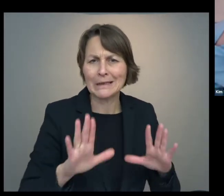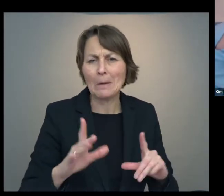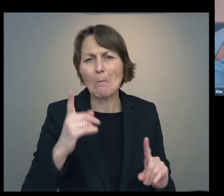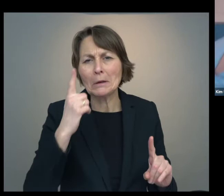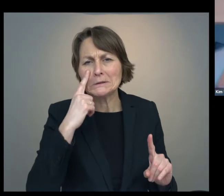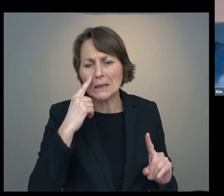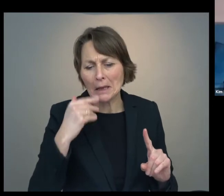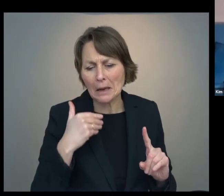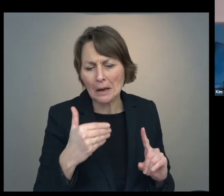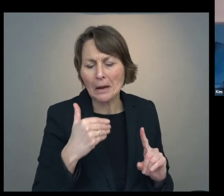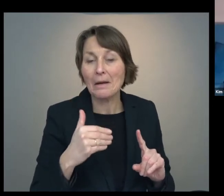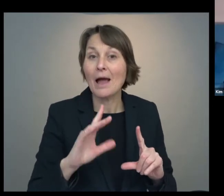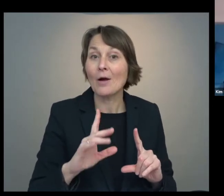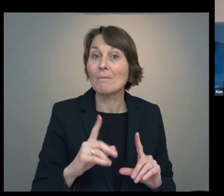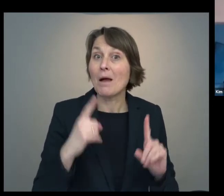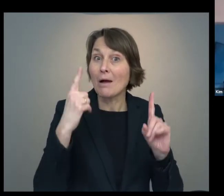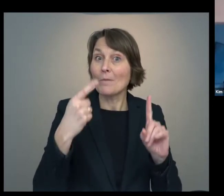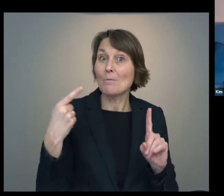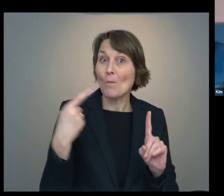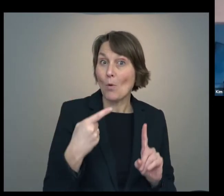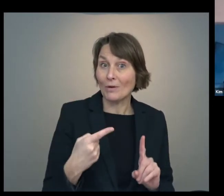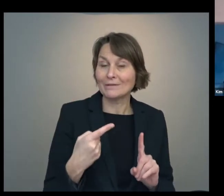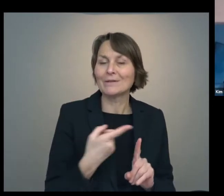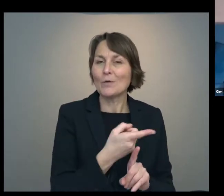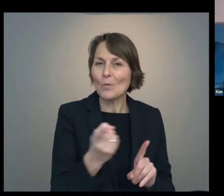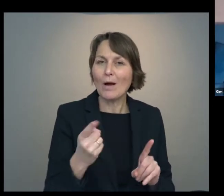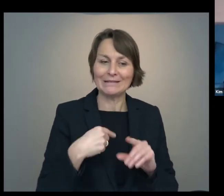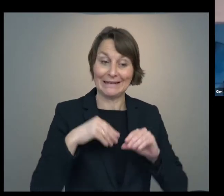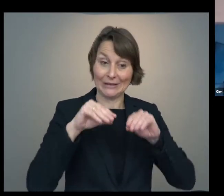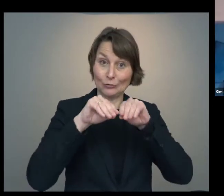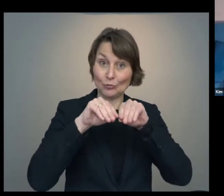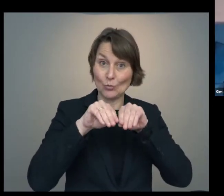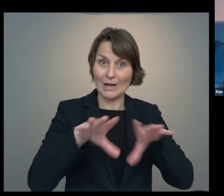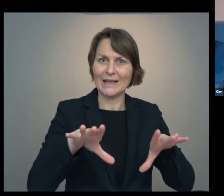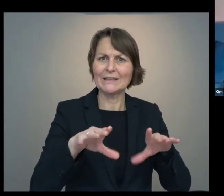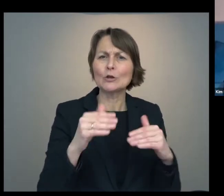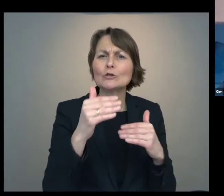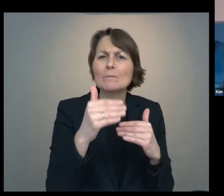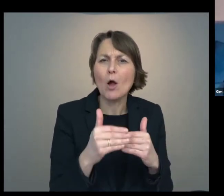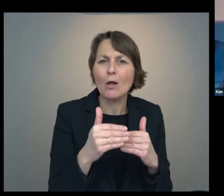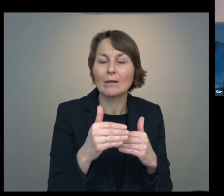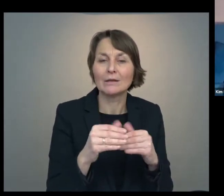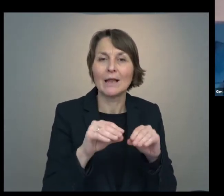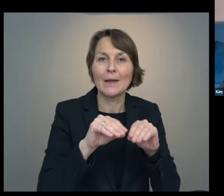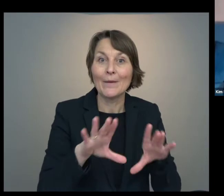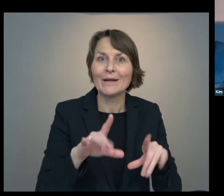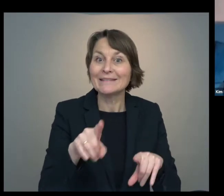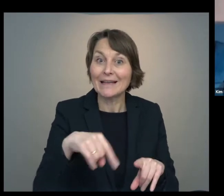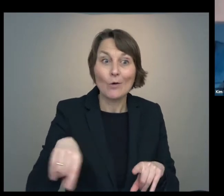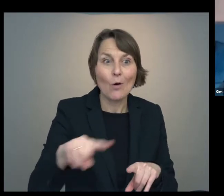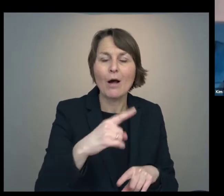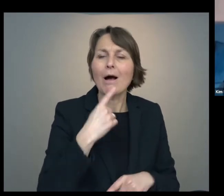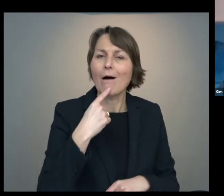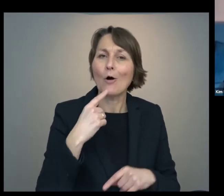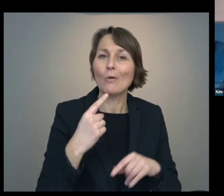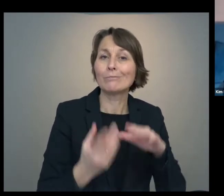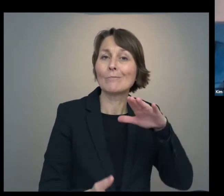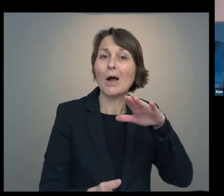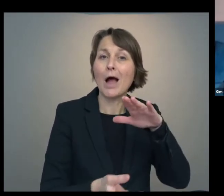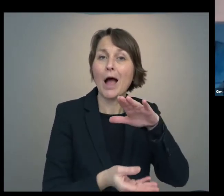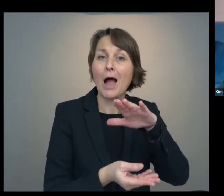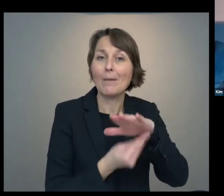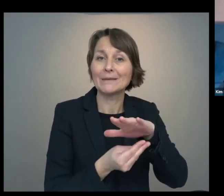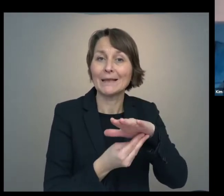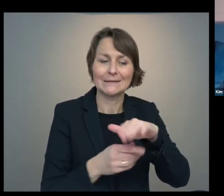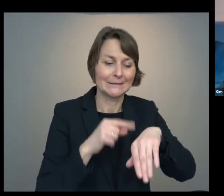better. Because like, the point is that we want the releases to be so small that the upgrades are so